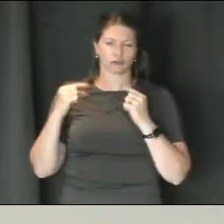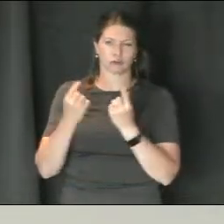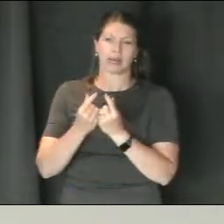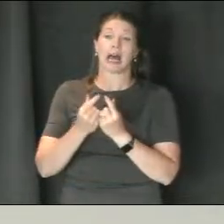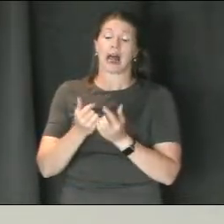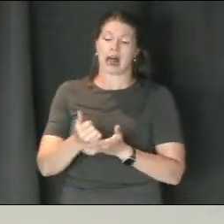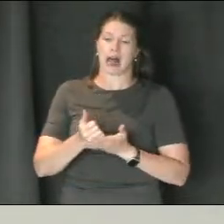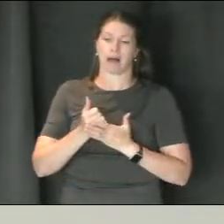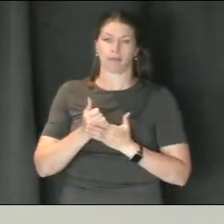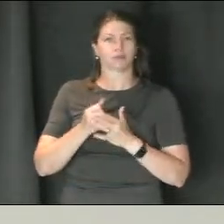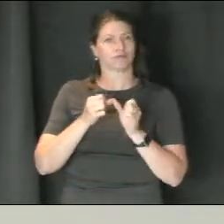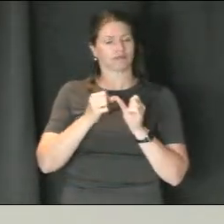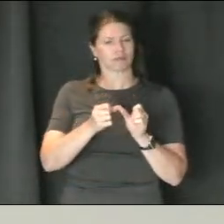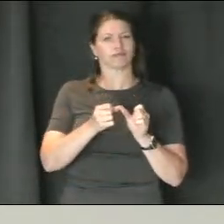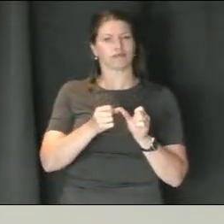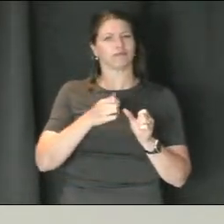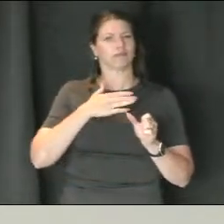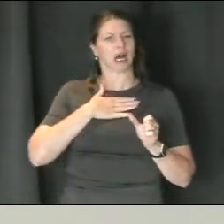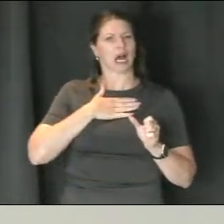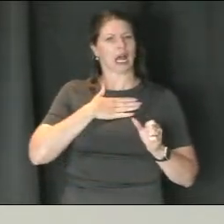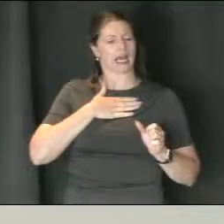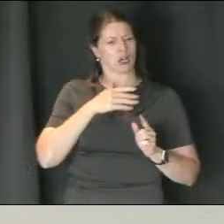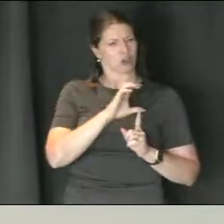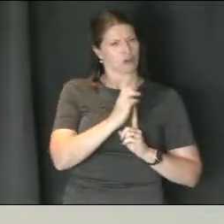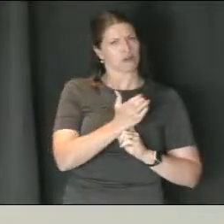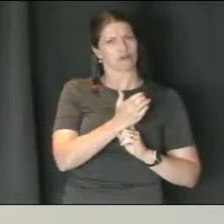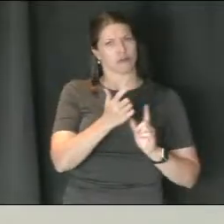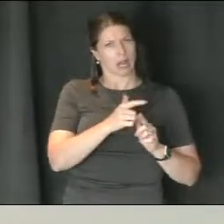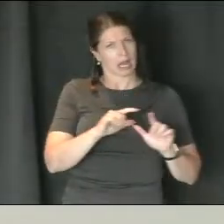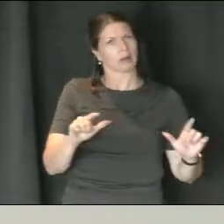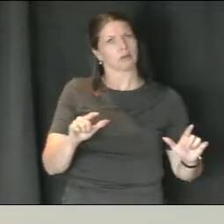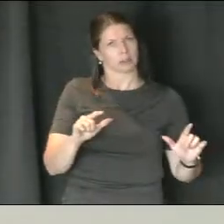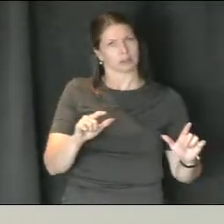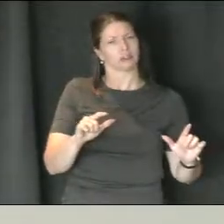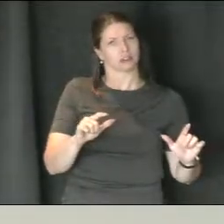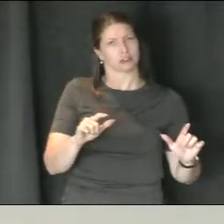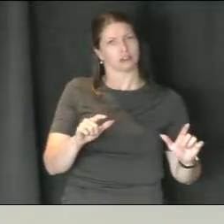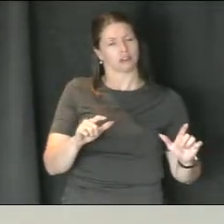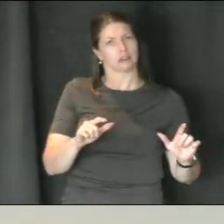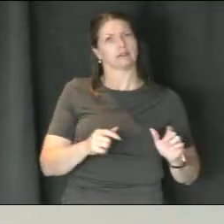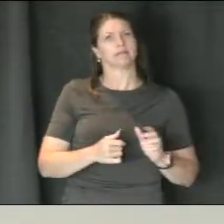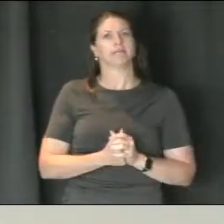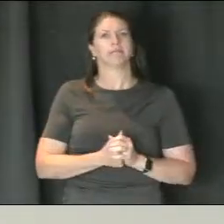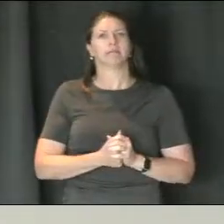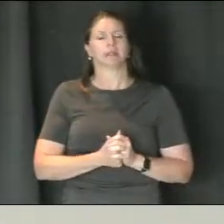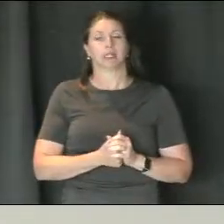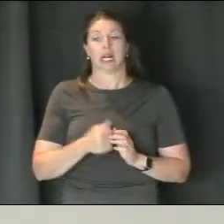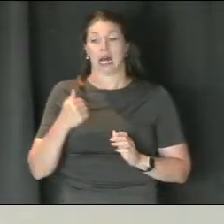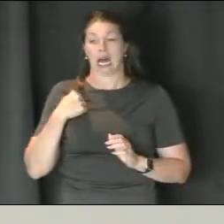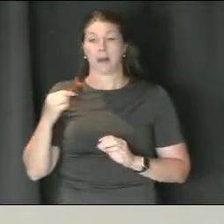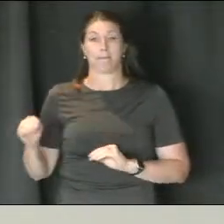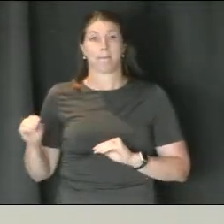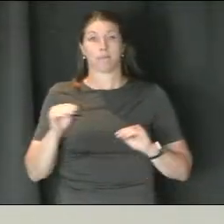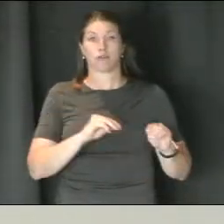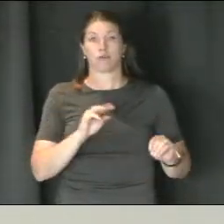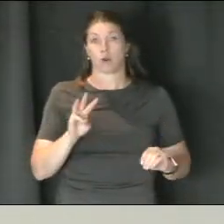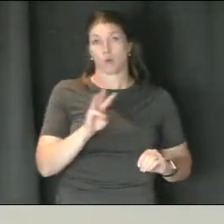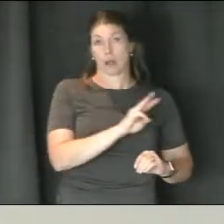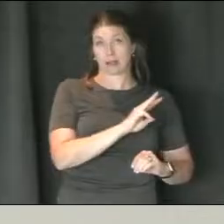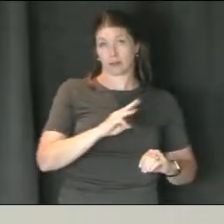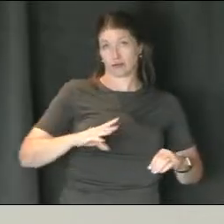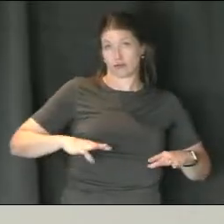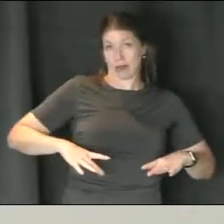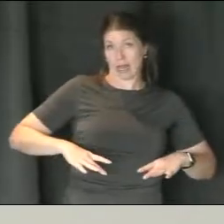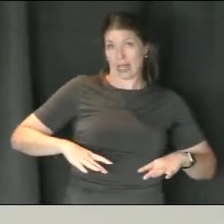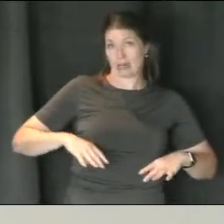language and mostly my culture. And when I went to the West Coast in '65,